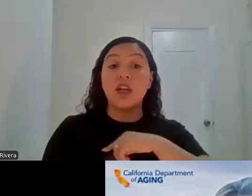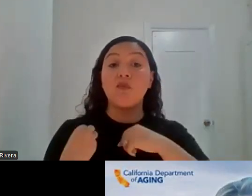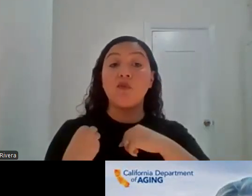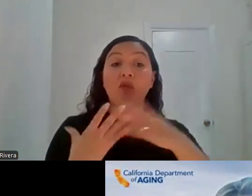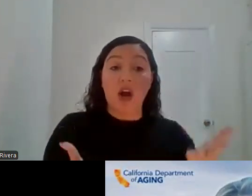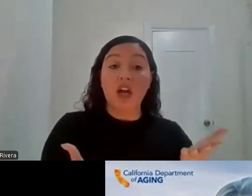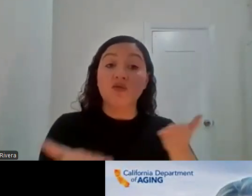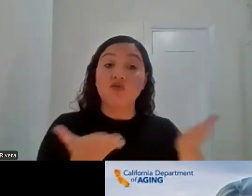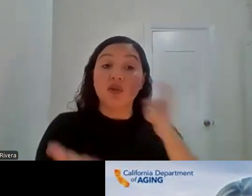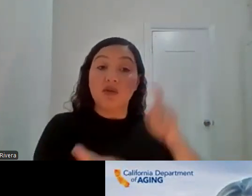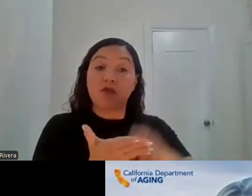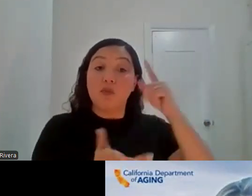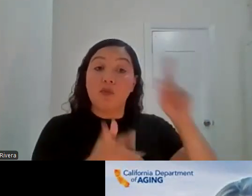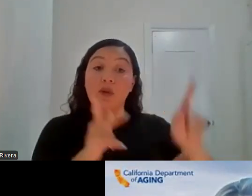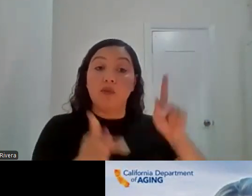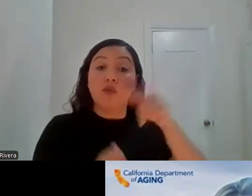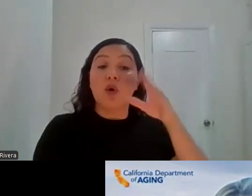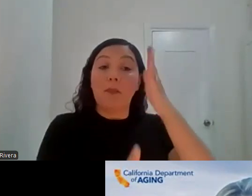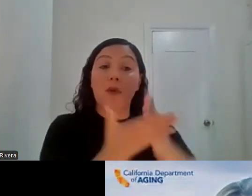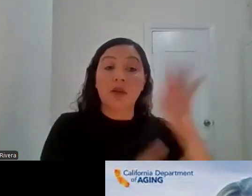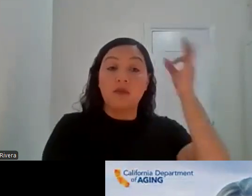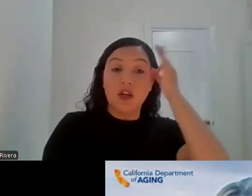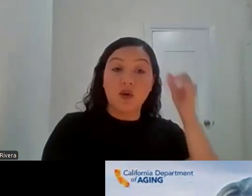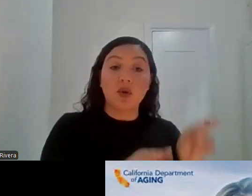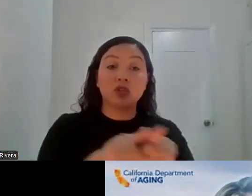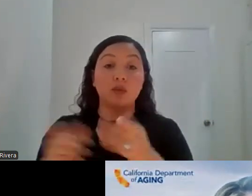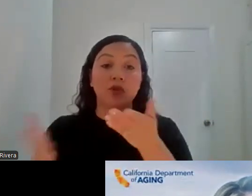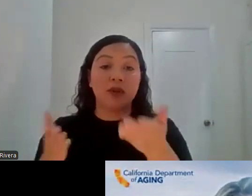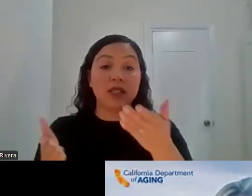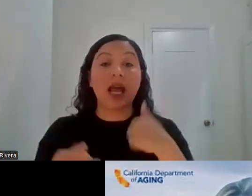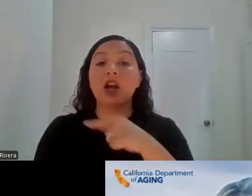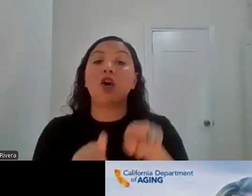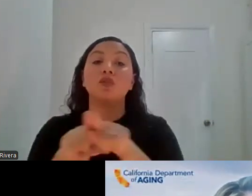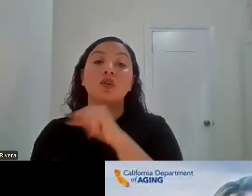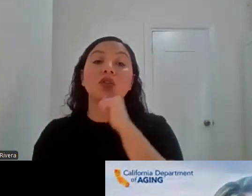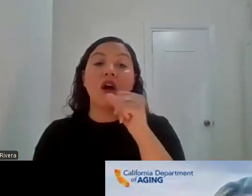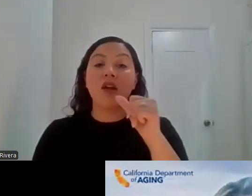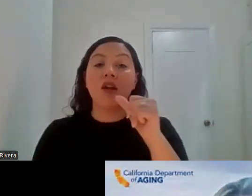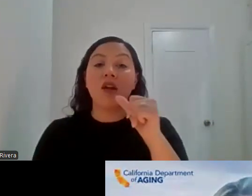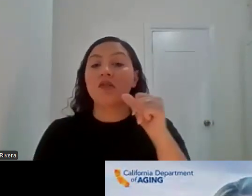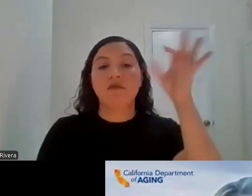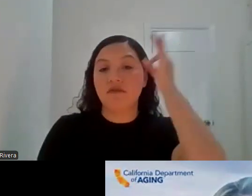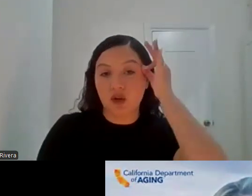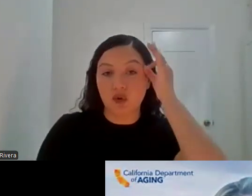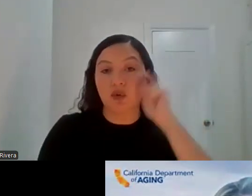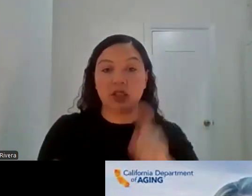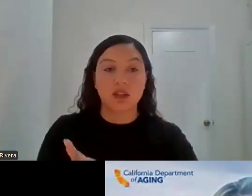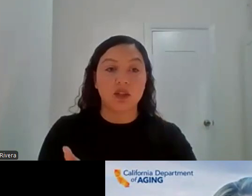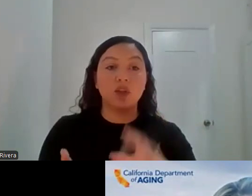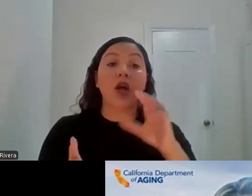about programs to try to help support them, especially the aging ones, our elders. And no matter whether it's